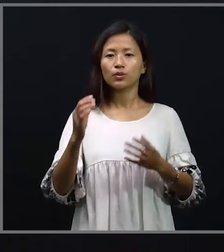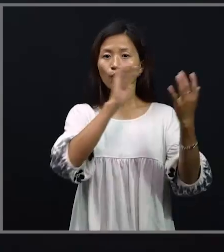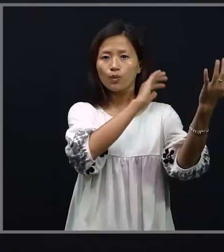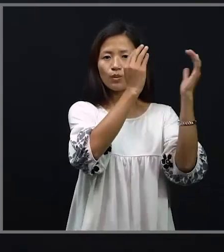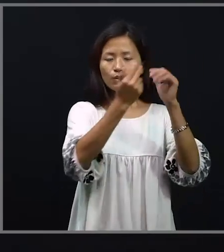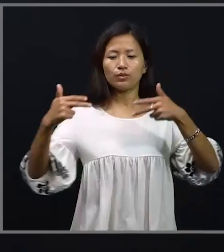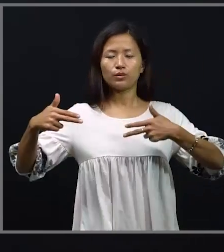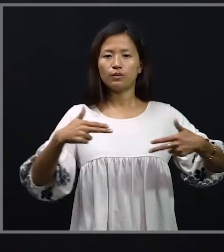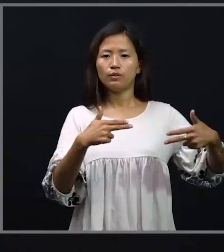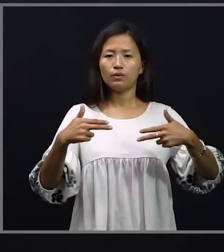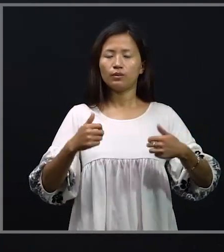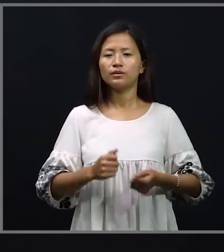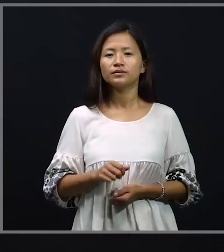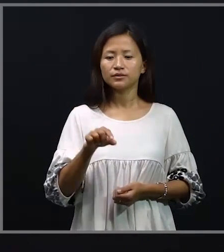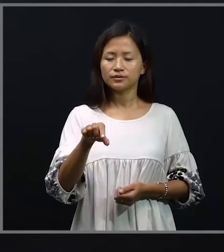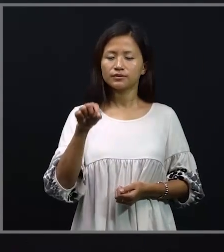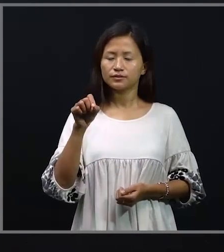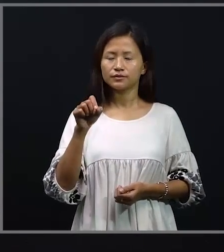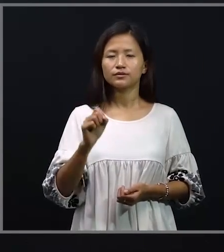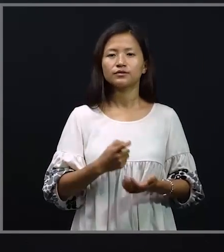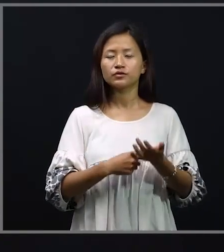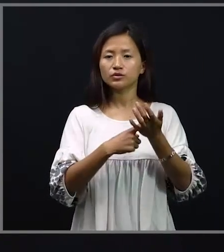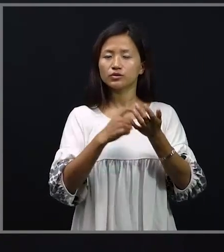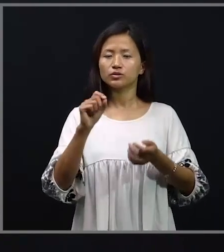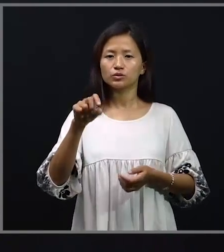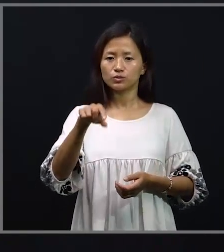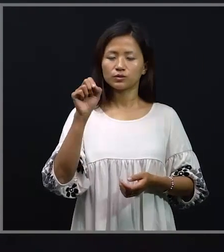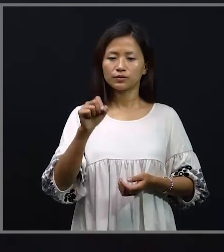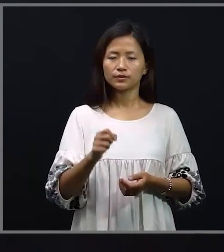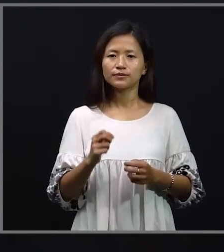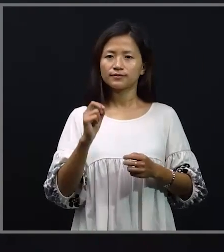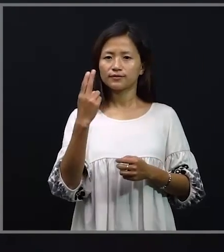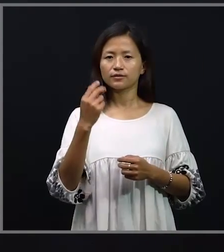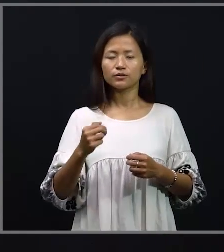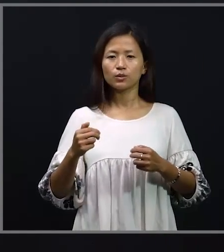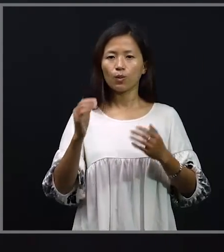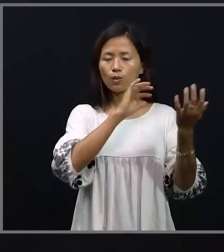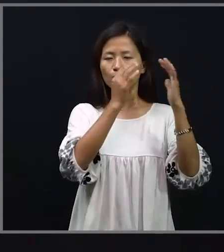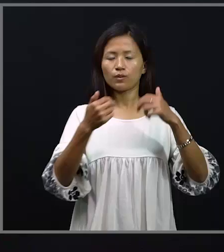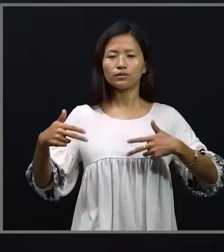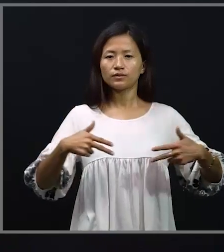Okay, behavioral revolution took place right after the Second World War. Charles